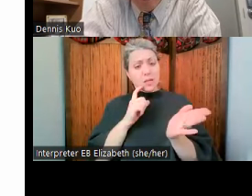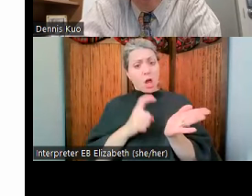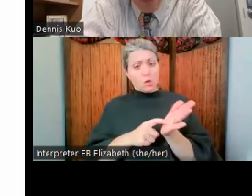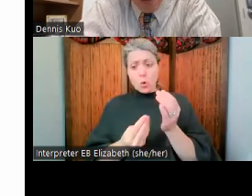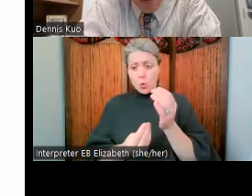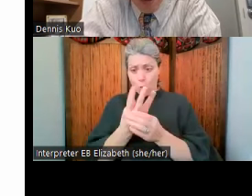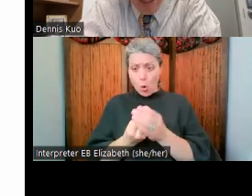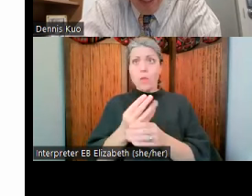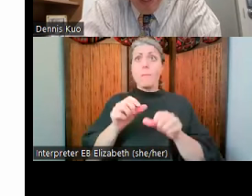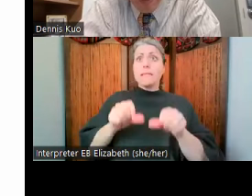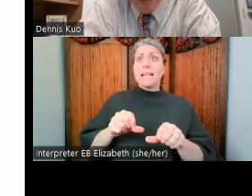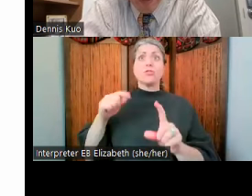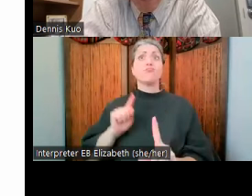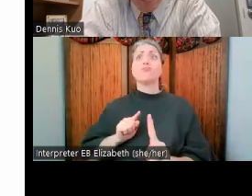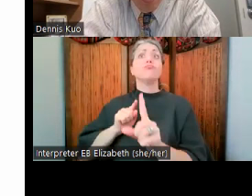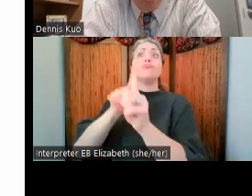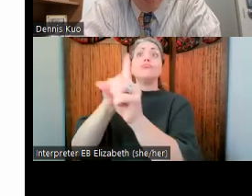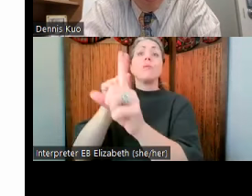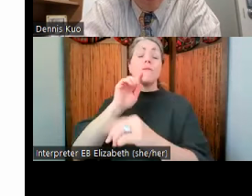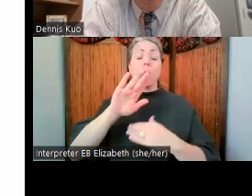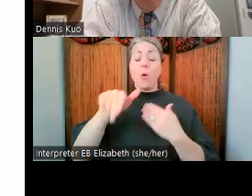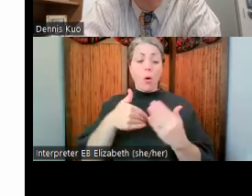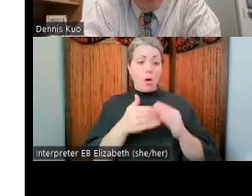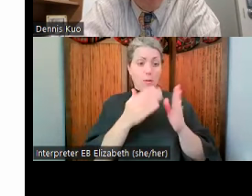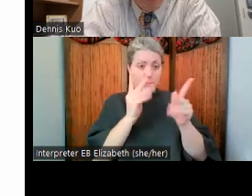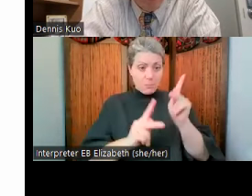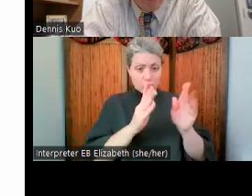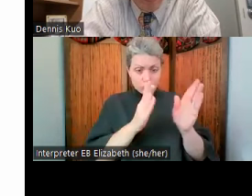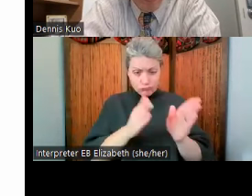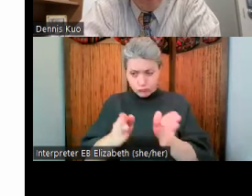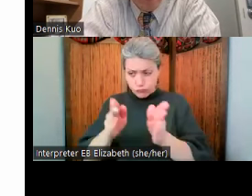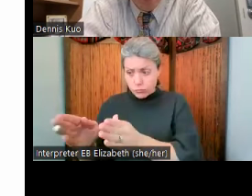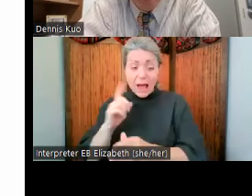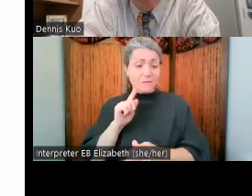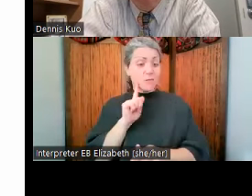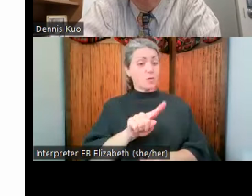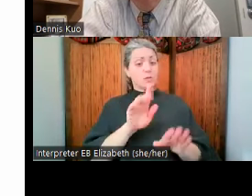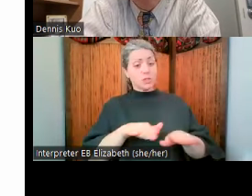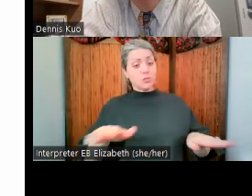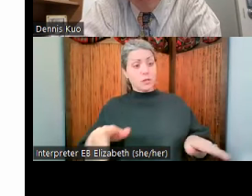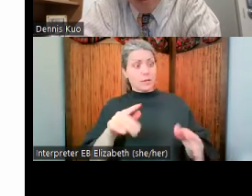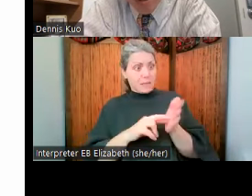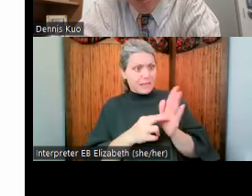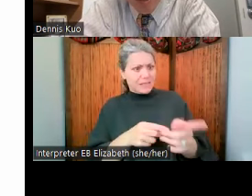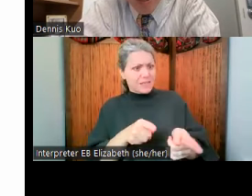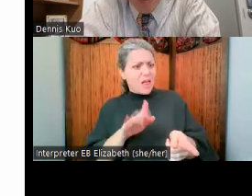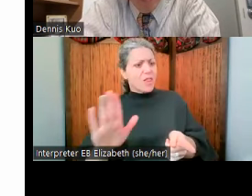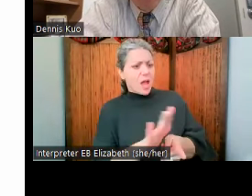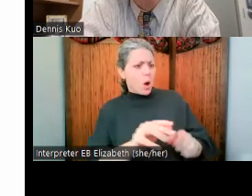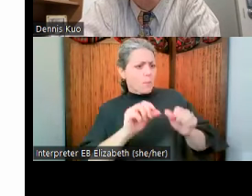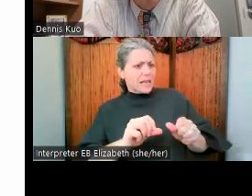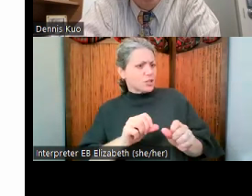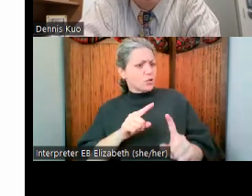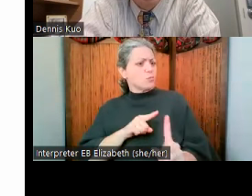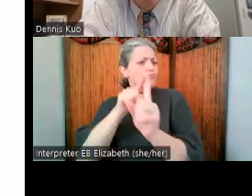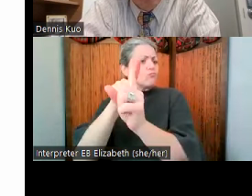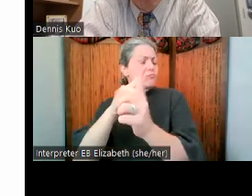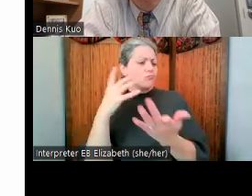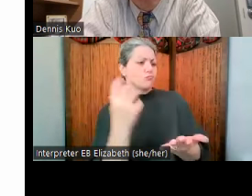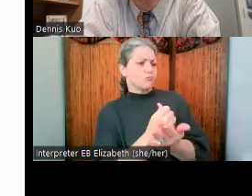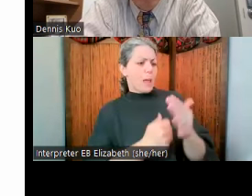all individuals. In the case of children, it's about maximizing and acknowledging their developmental potential. And